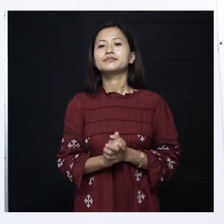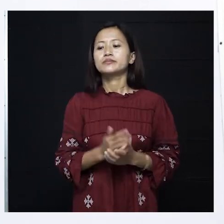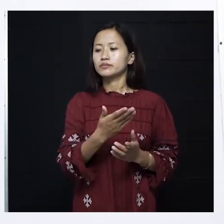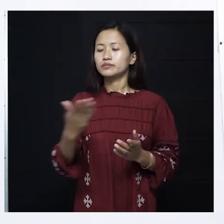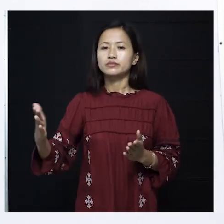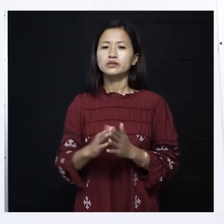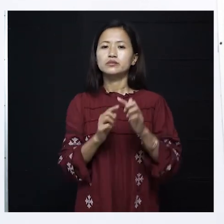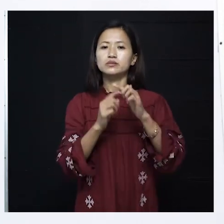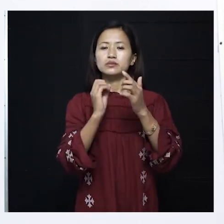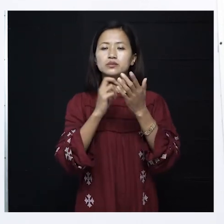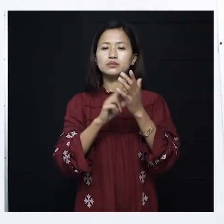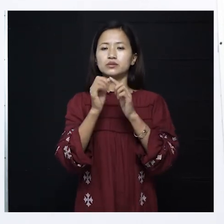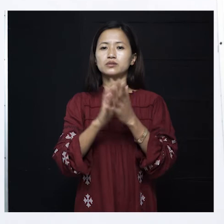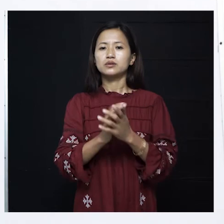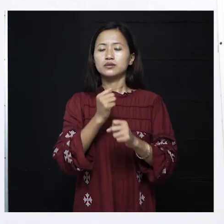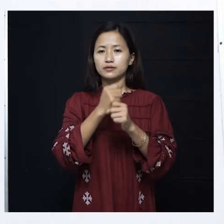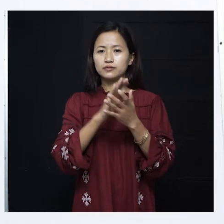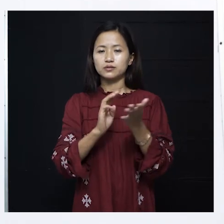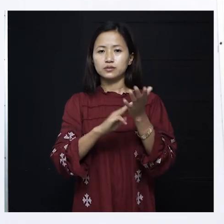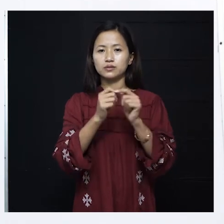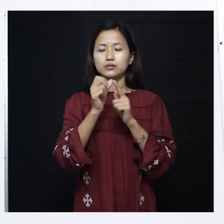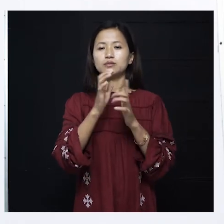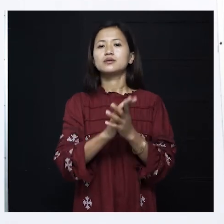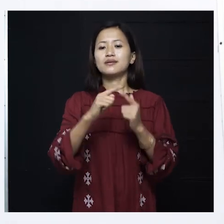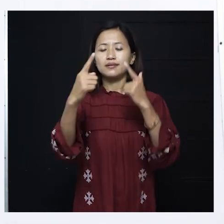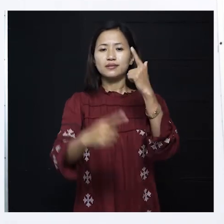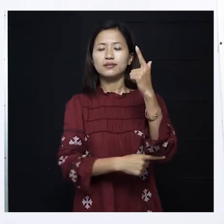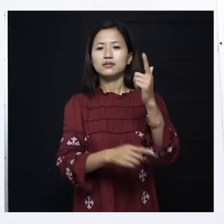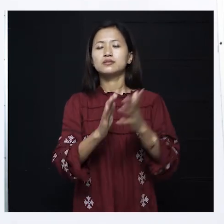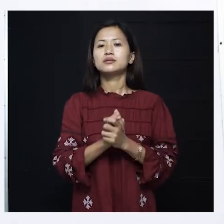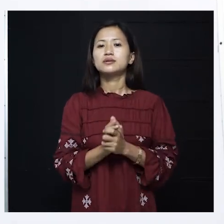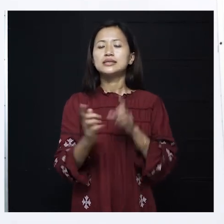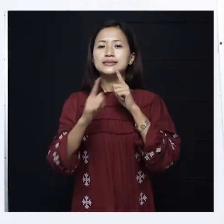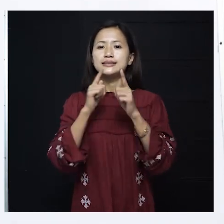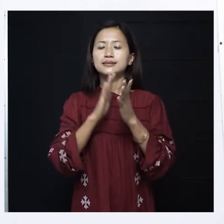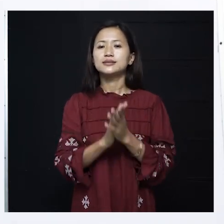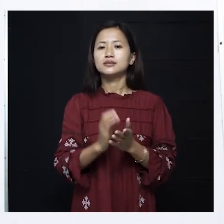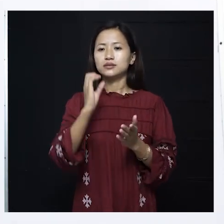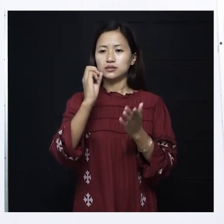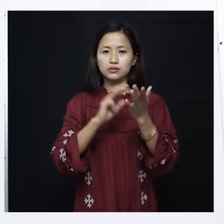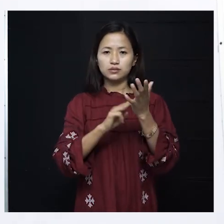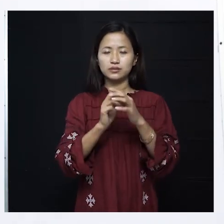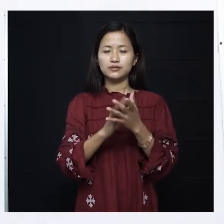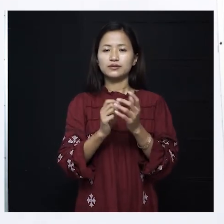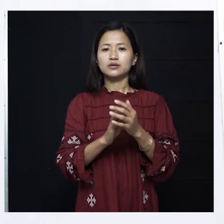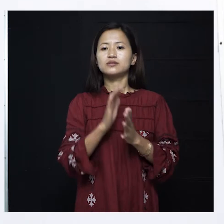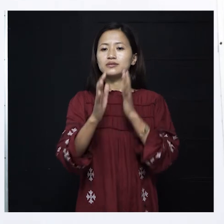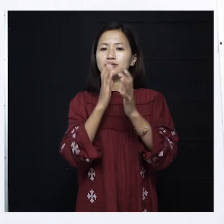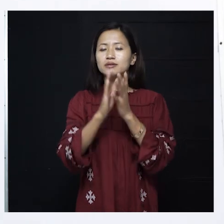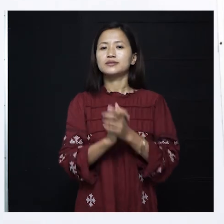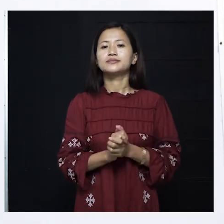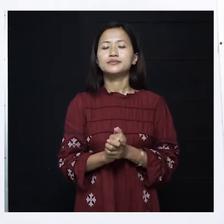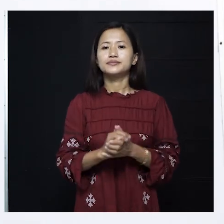the topographical map. Okay, then lastly, we were discussing about the conventional sign,